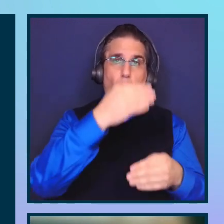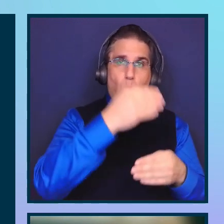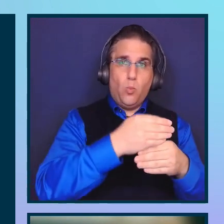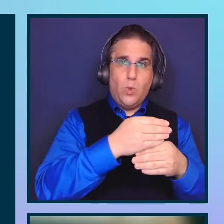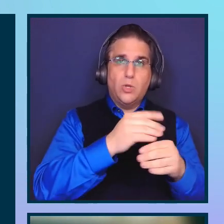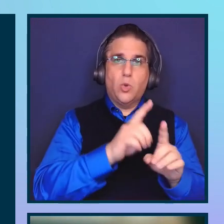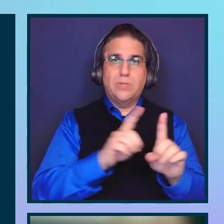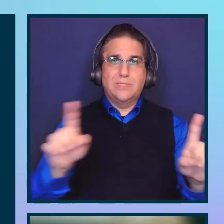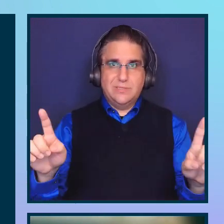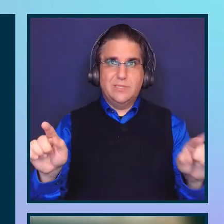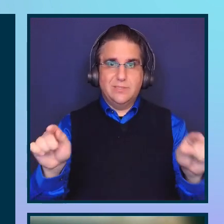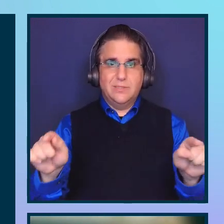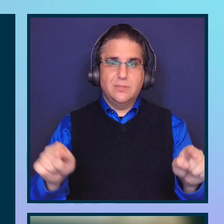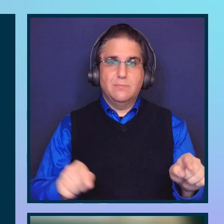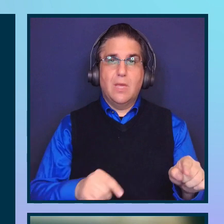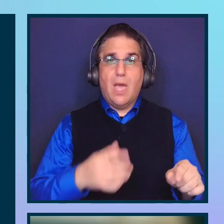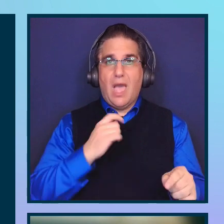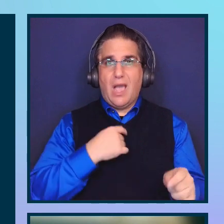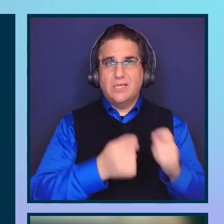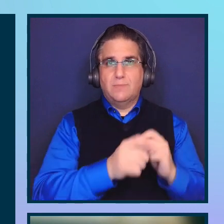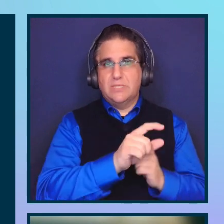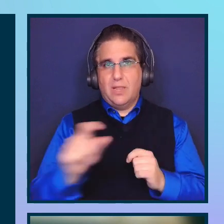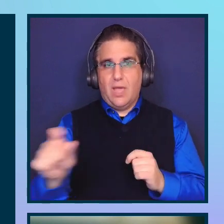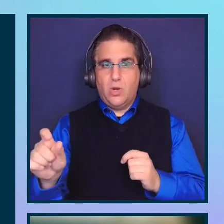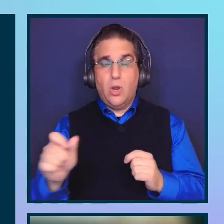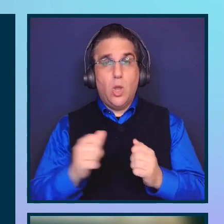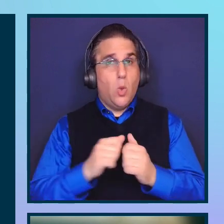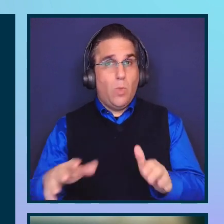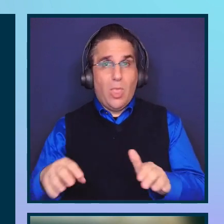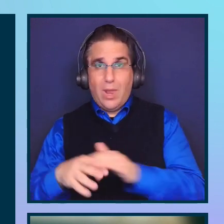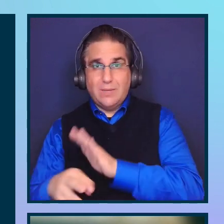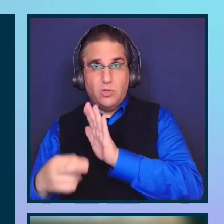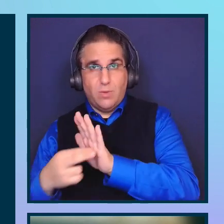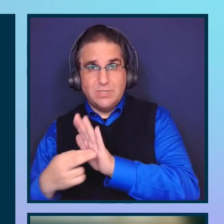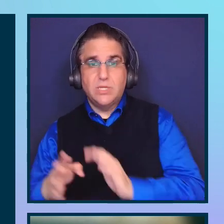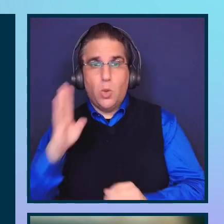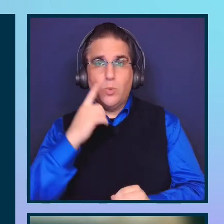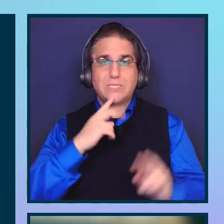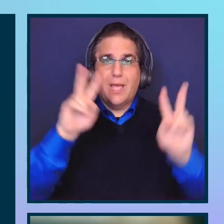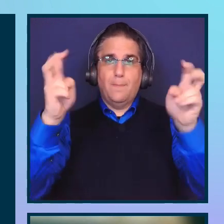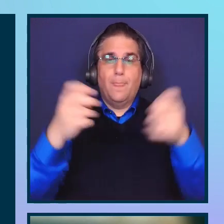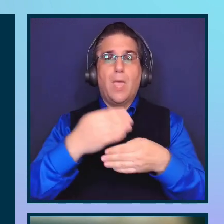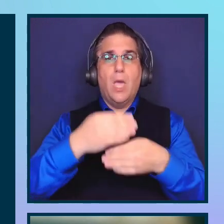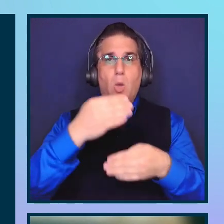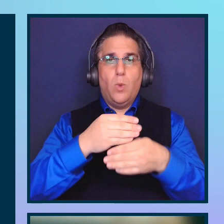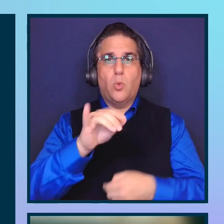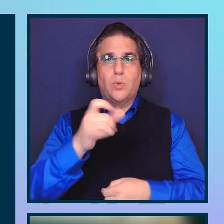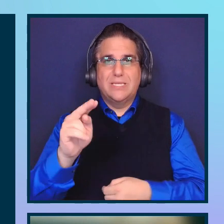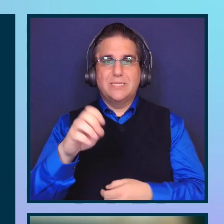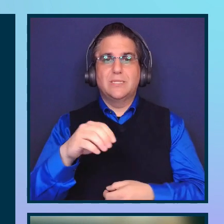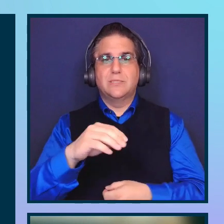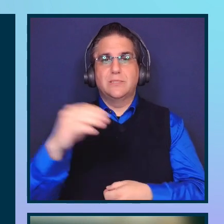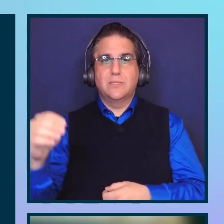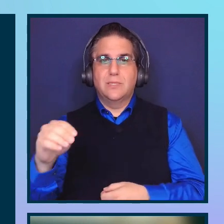without accessibility representation, the default announcement would be window distance in window. And then VoiceOver would just skip right